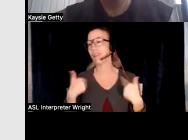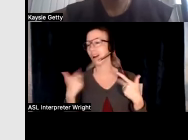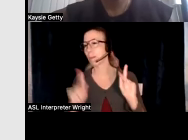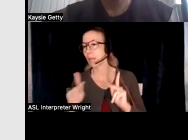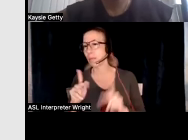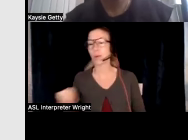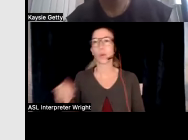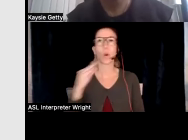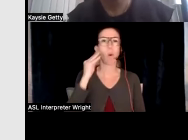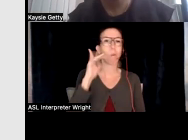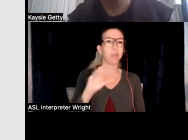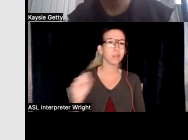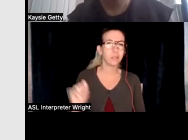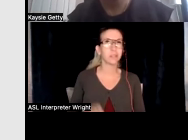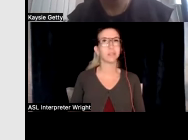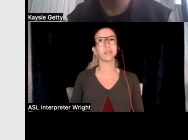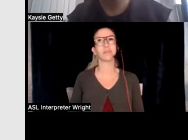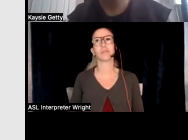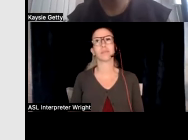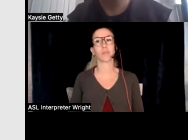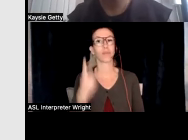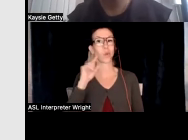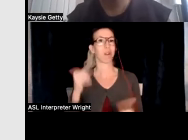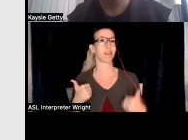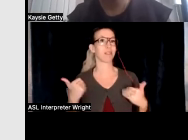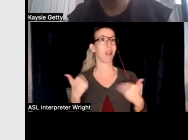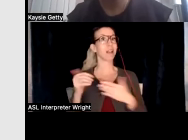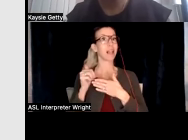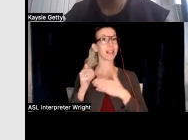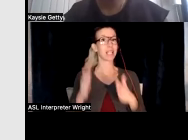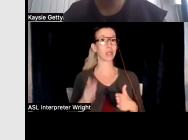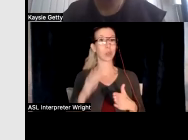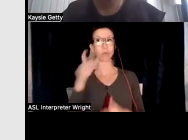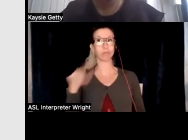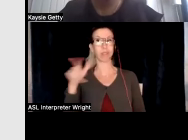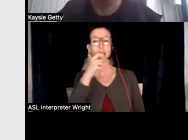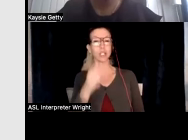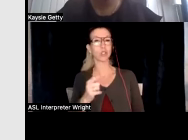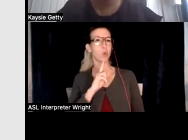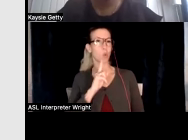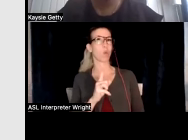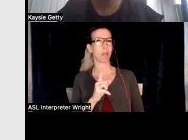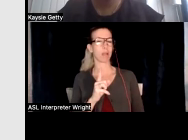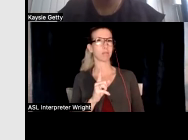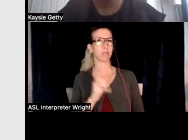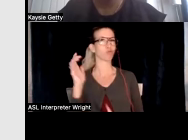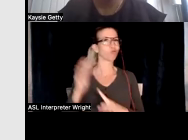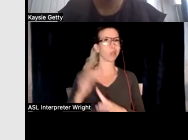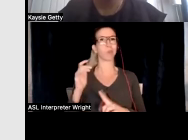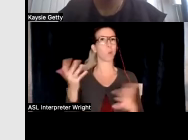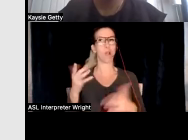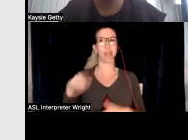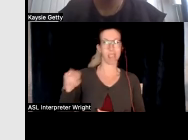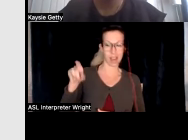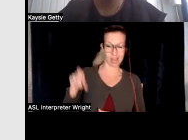experiencing homelessness, and for young leaders who are interested in really being champions of what they need in this day and age and